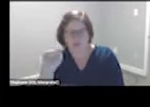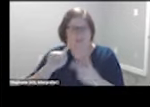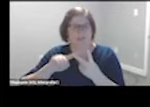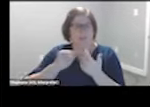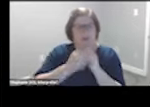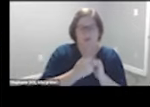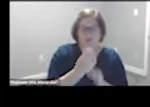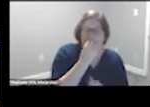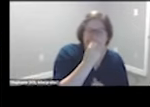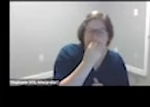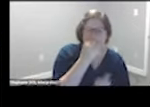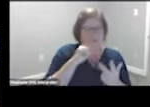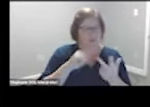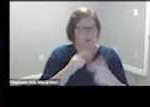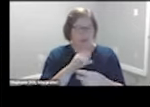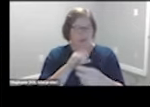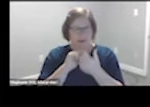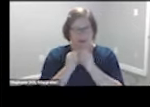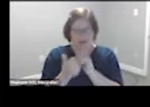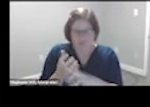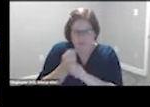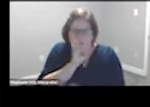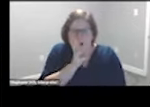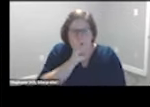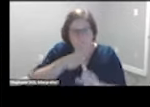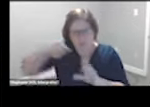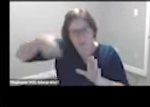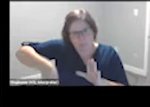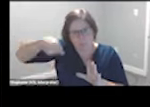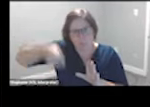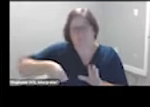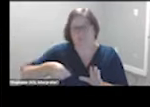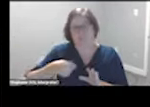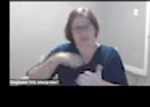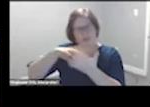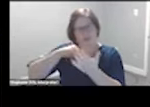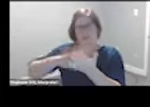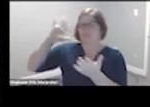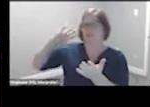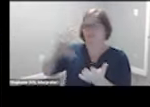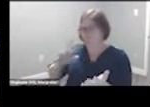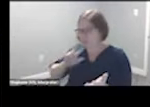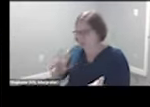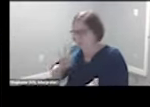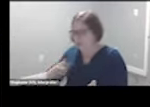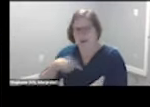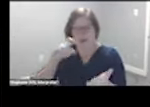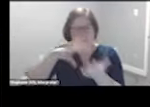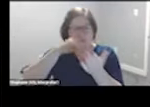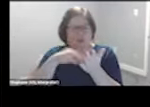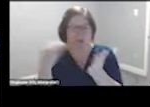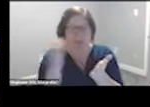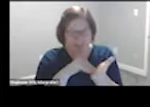the pump. That's pretty much something you learn from your 3-4 years old time. But as